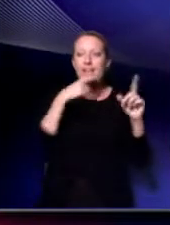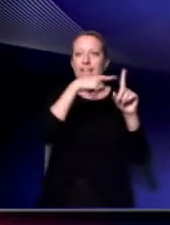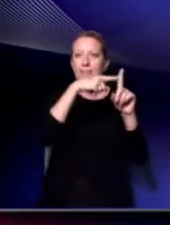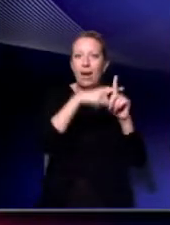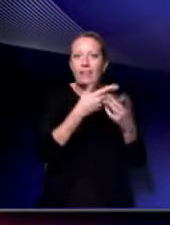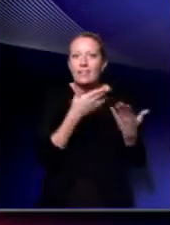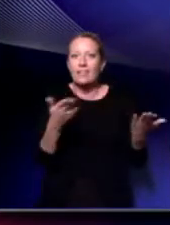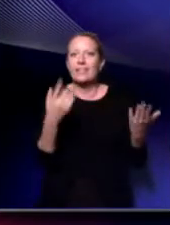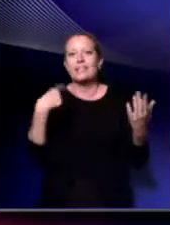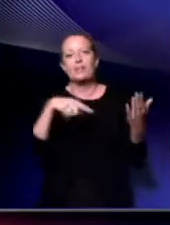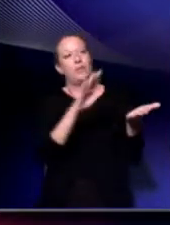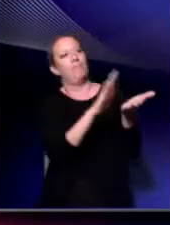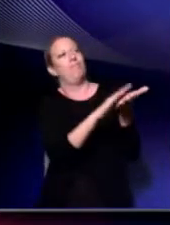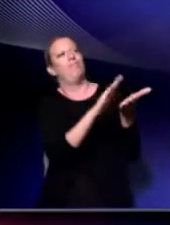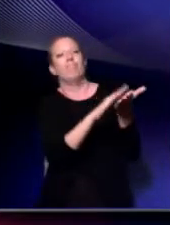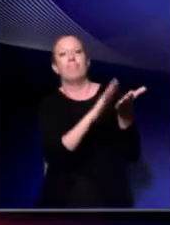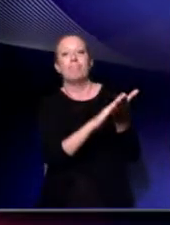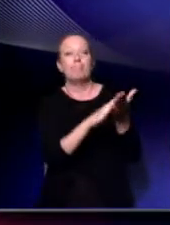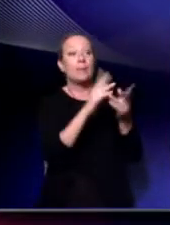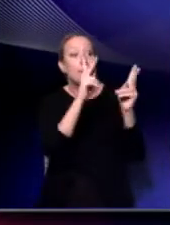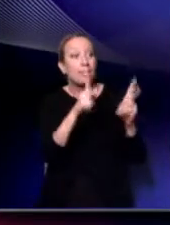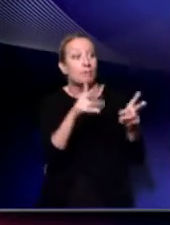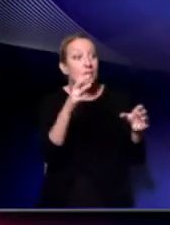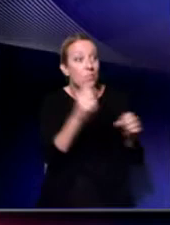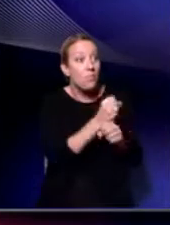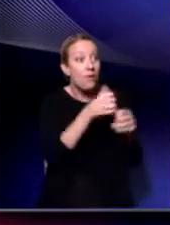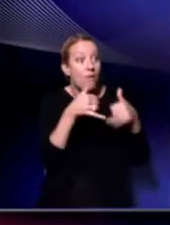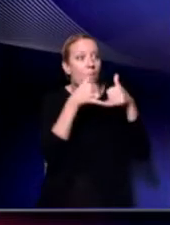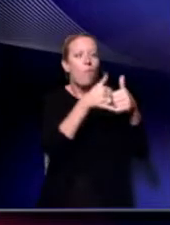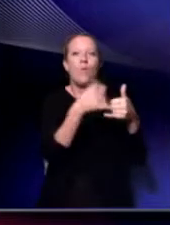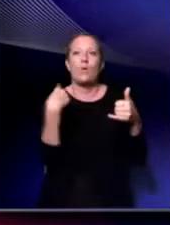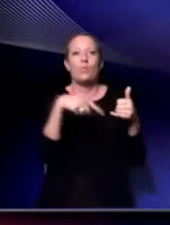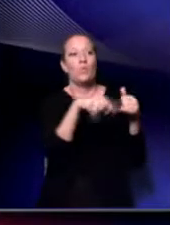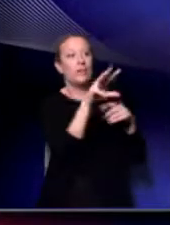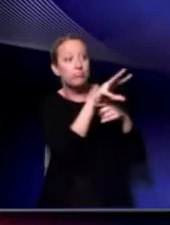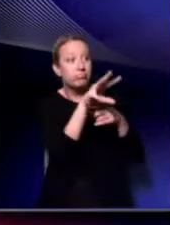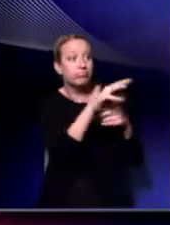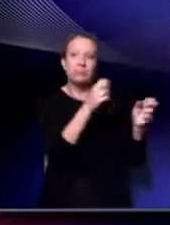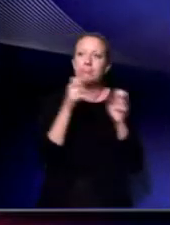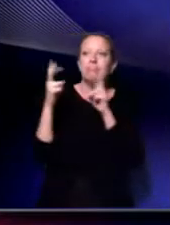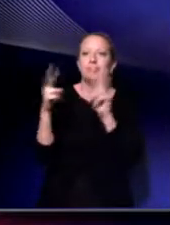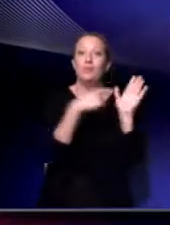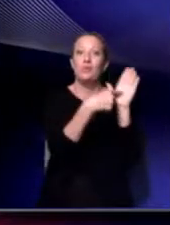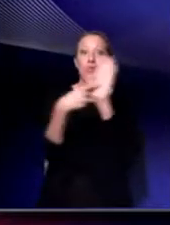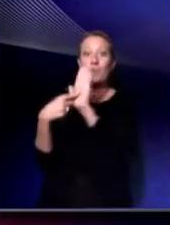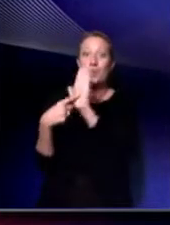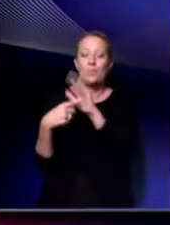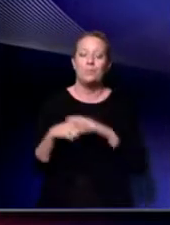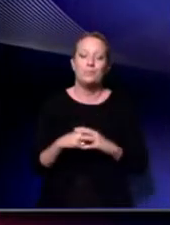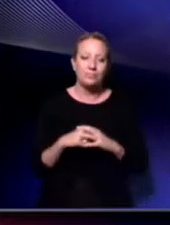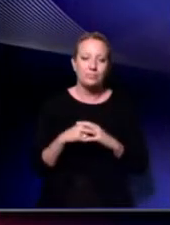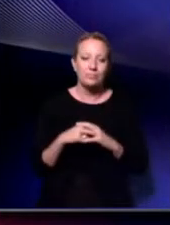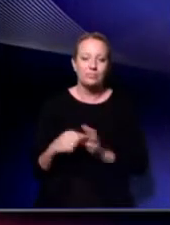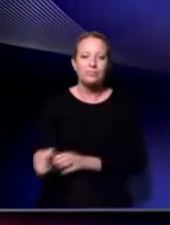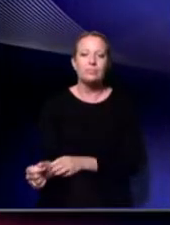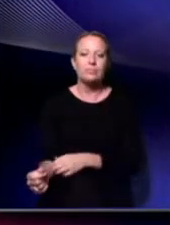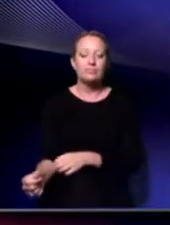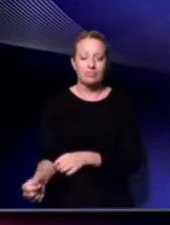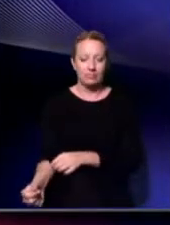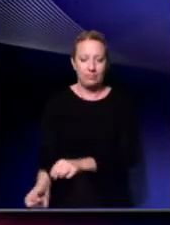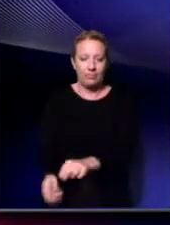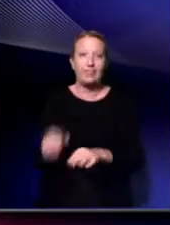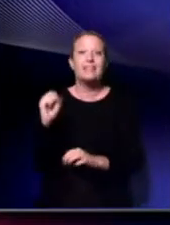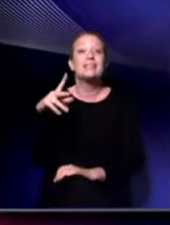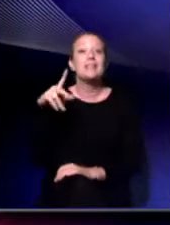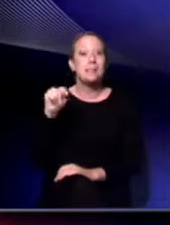the agency, when people win awards, things like that. I'd also like to point out that also at the September 30th